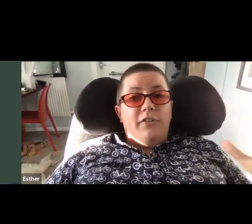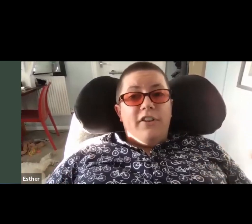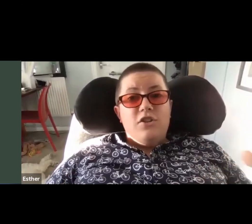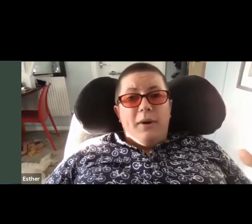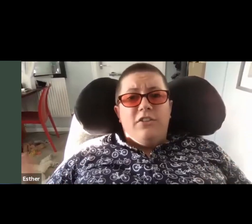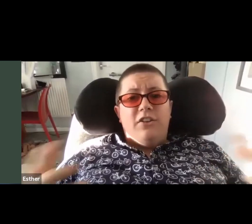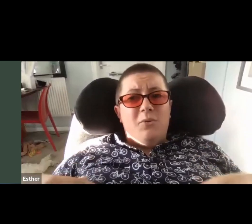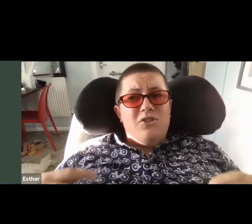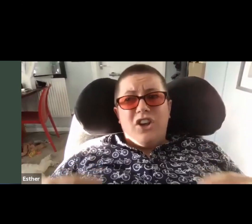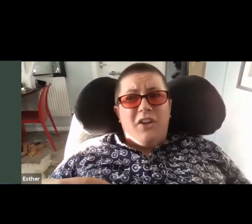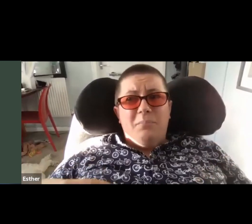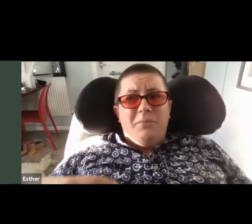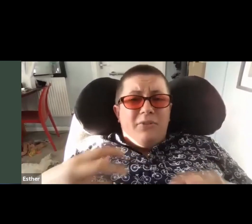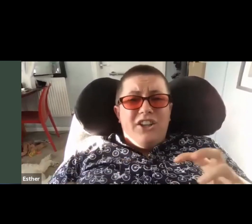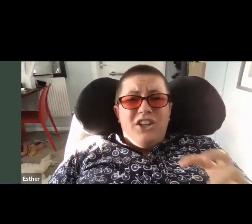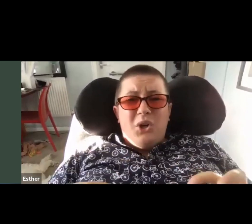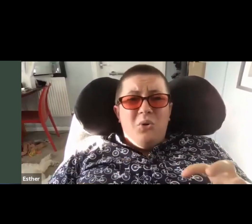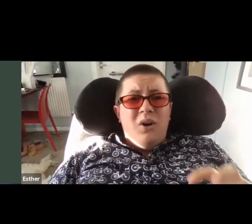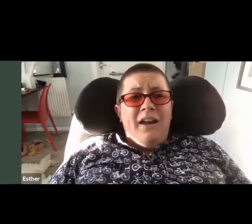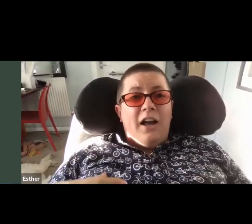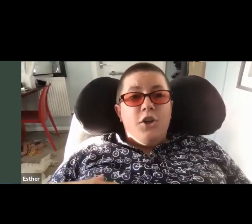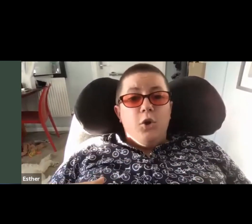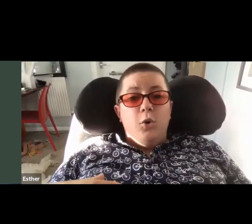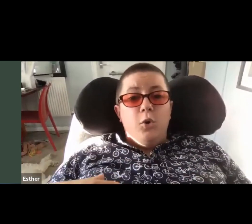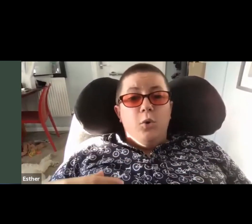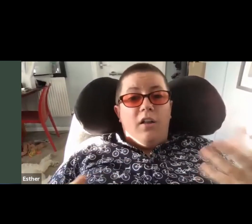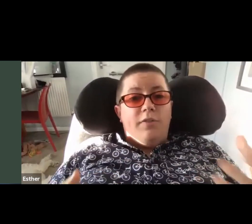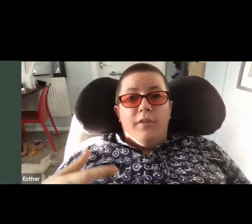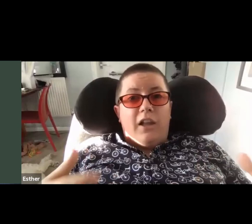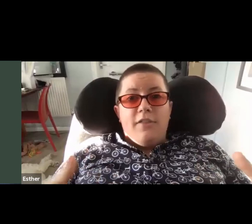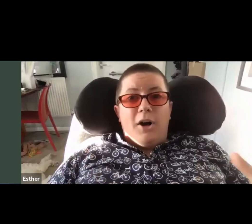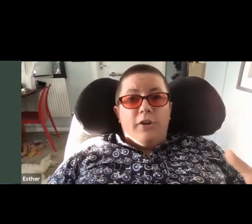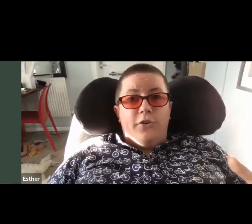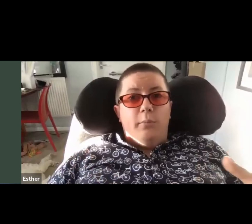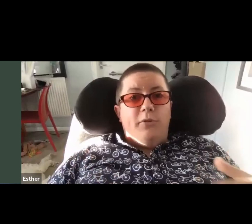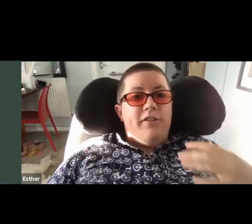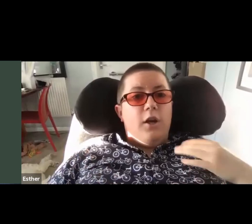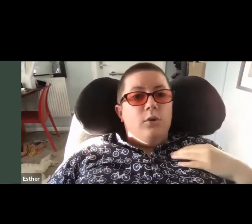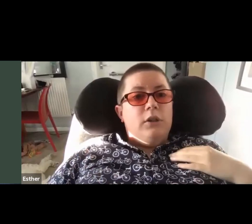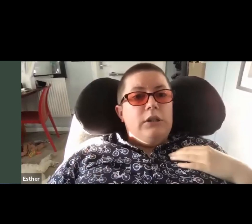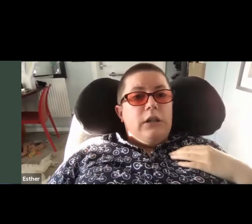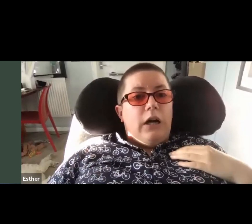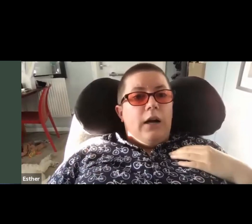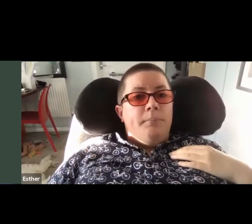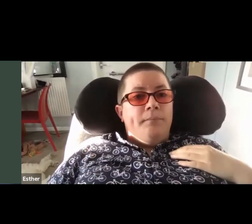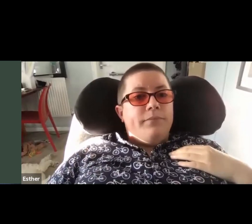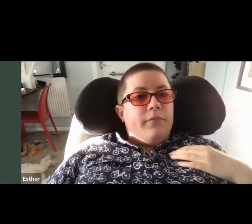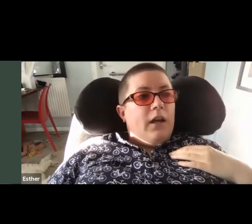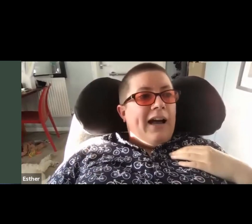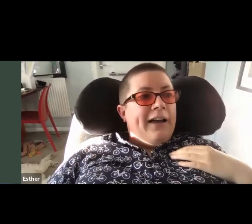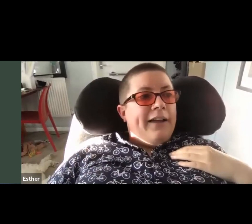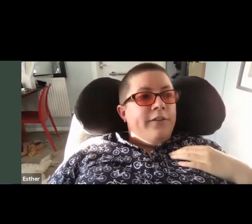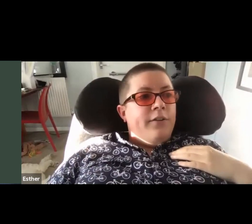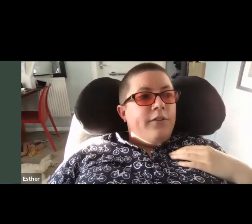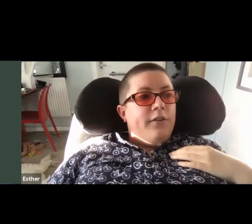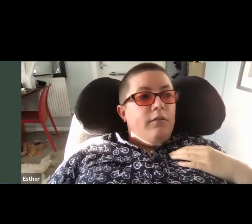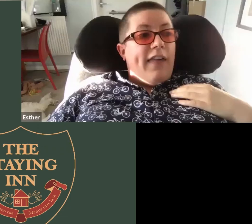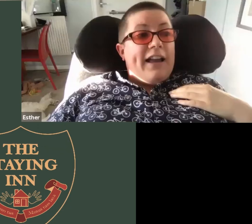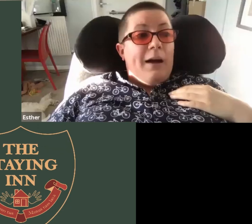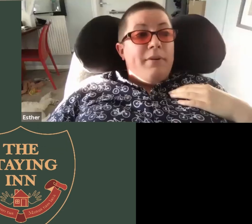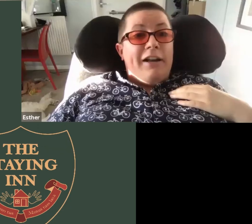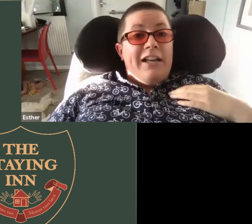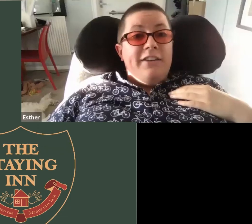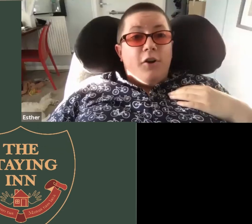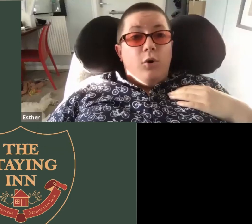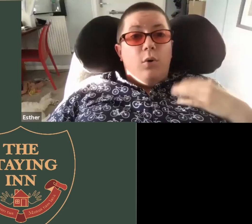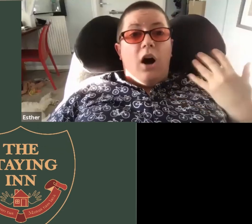lots of situations which just come down to you, and you are like, the buck stops with you. And that